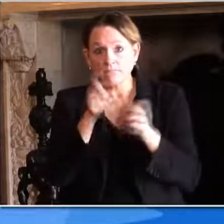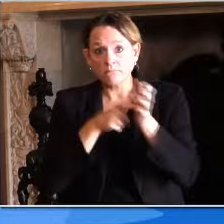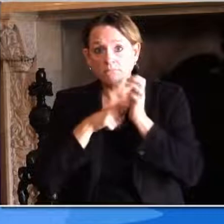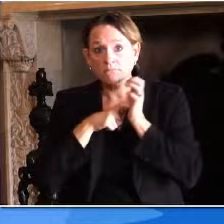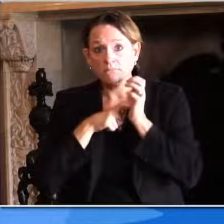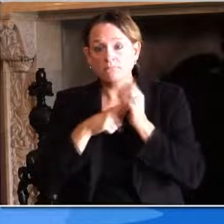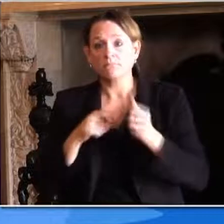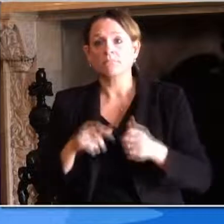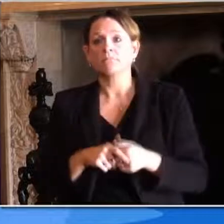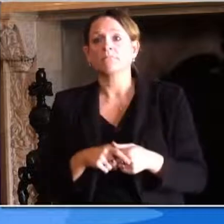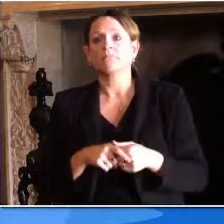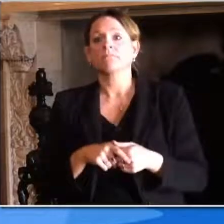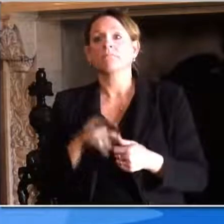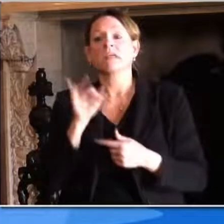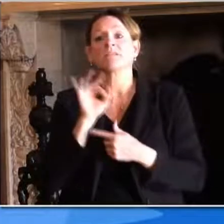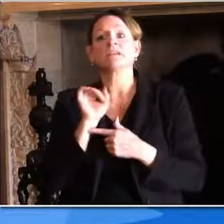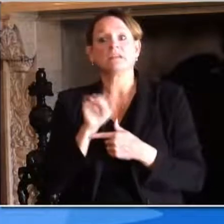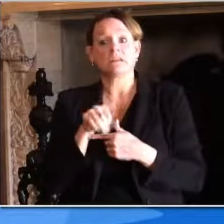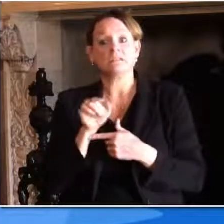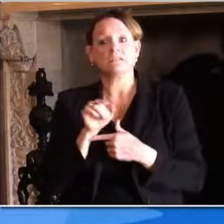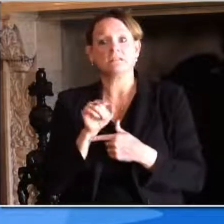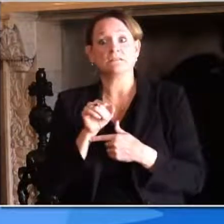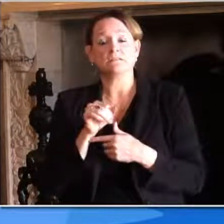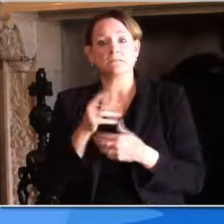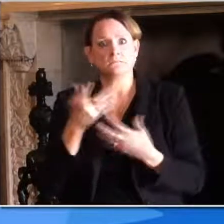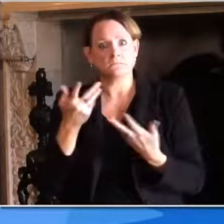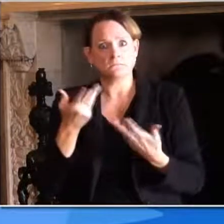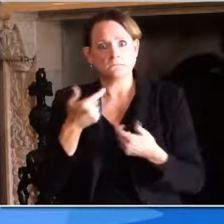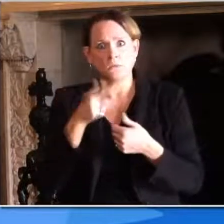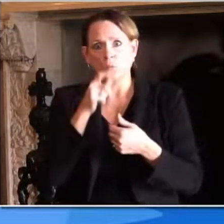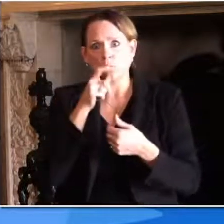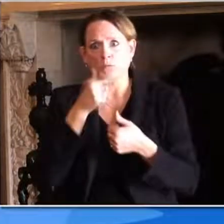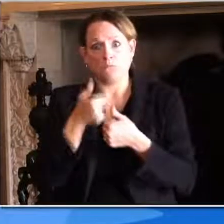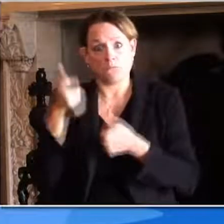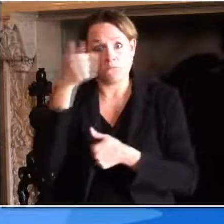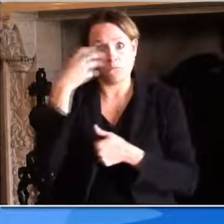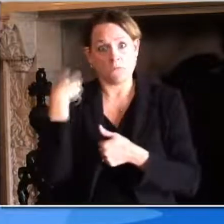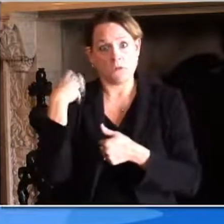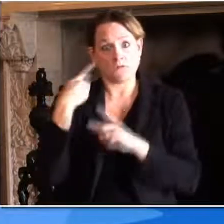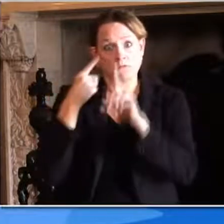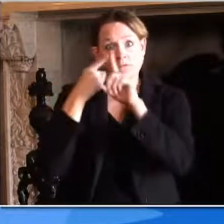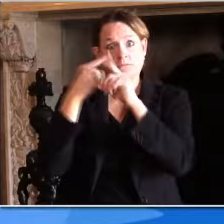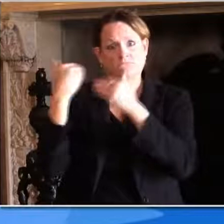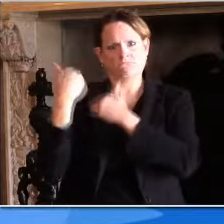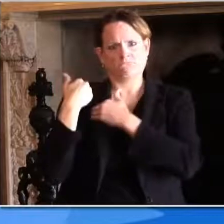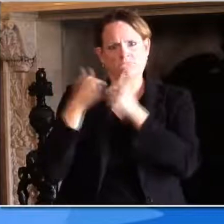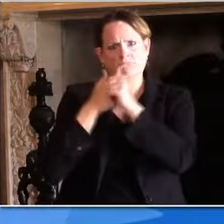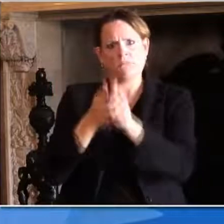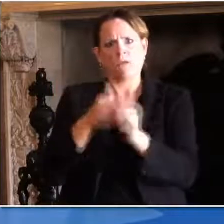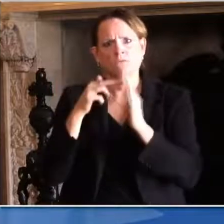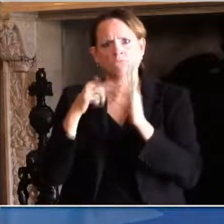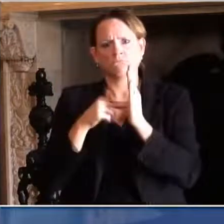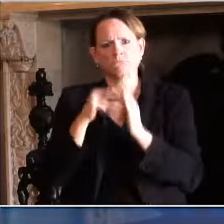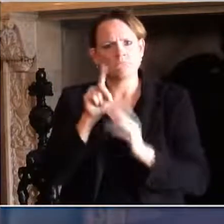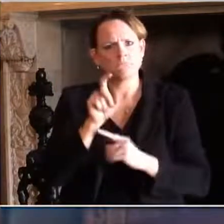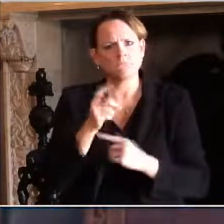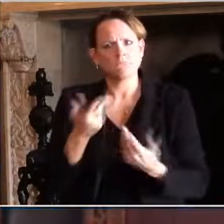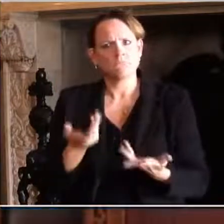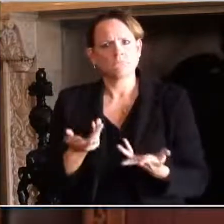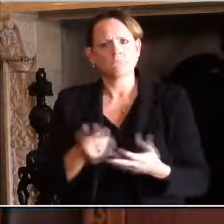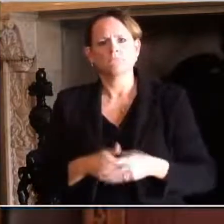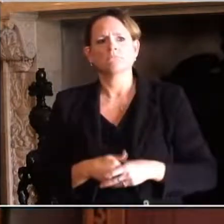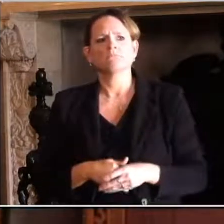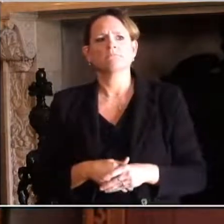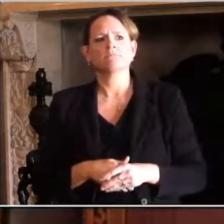employers have to make sure people indoors are complying with this? Thanks. And I'll turn it to Ryan for